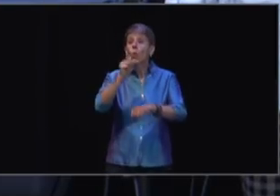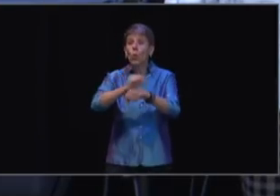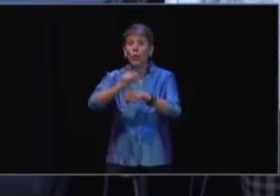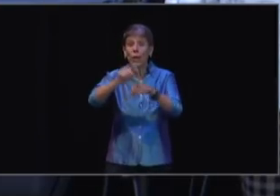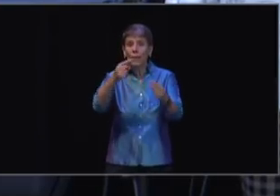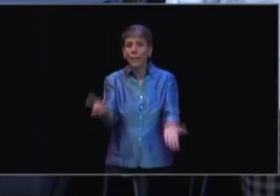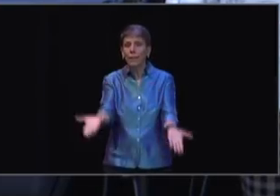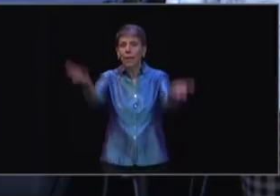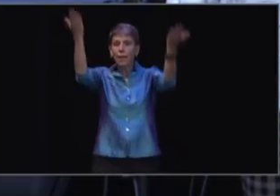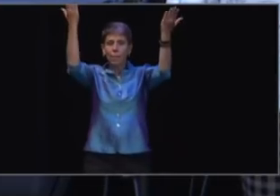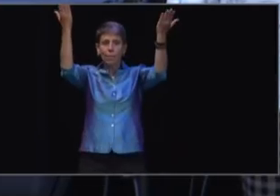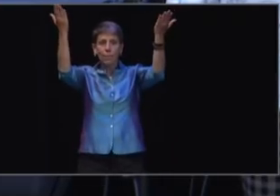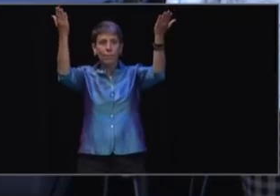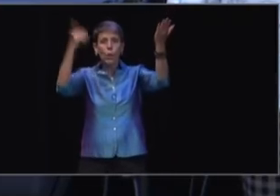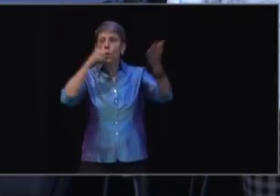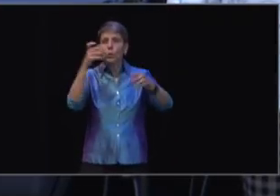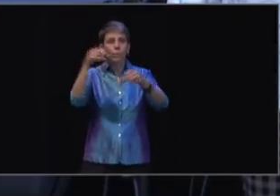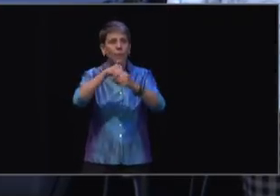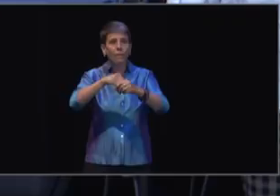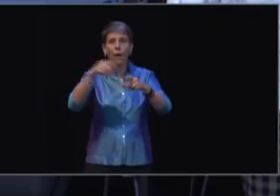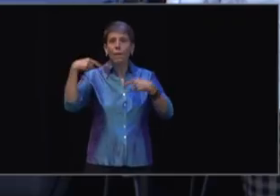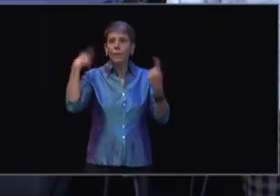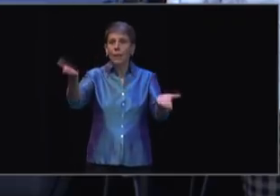for a minute.